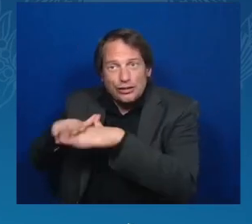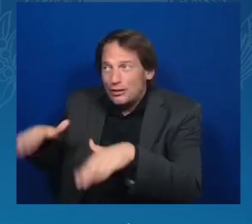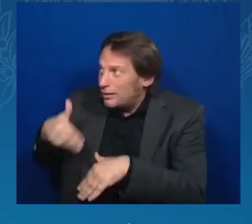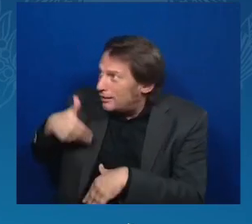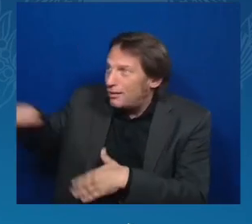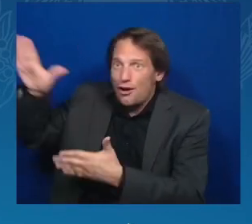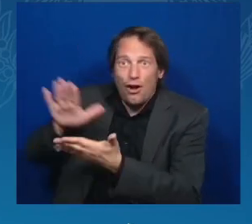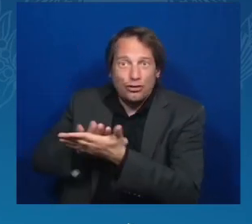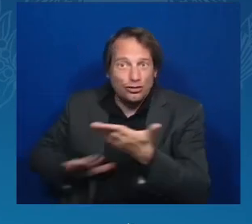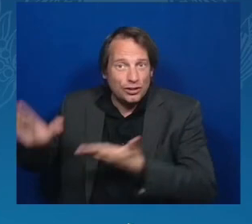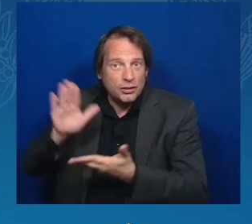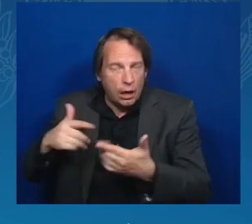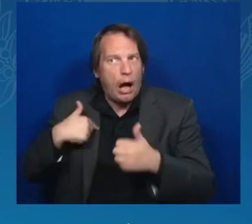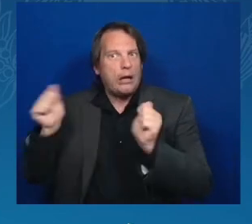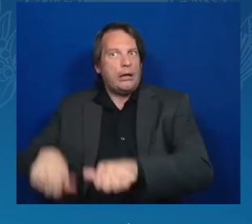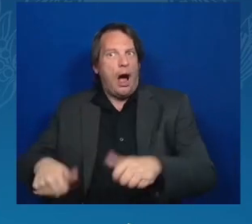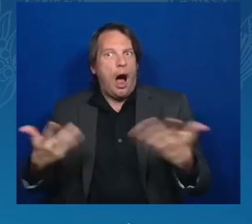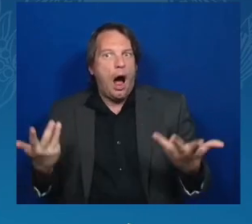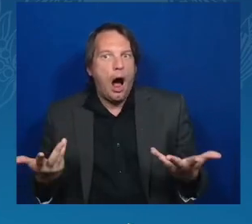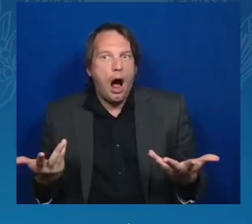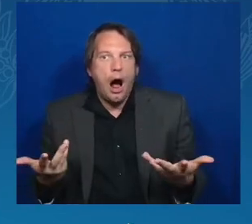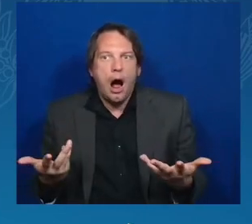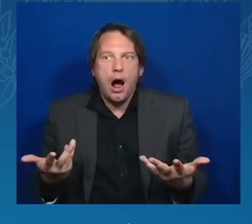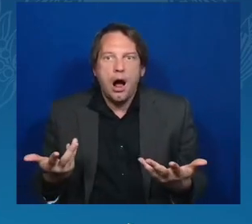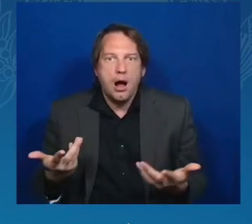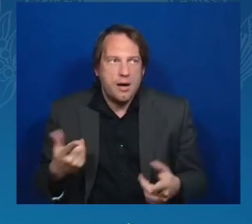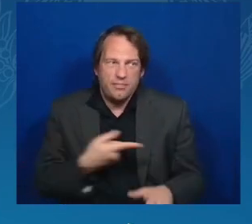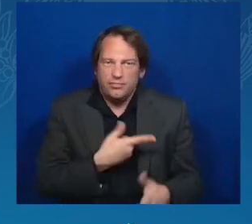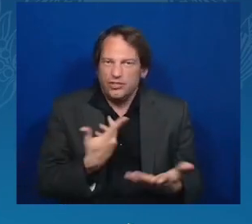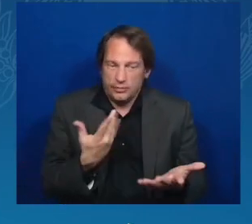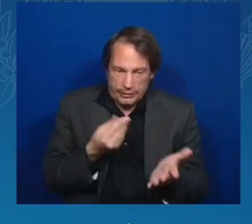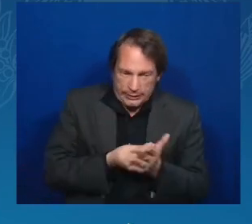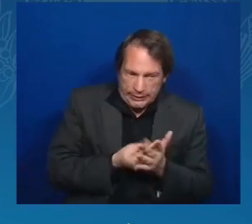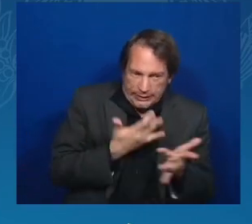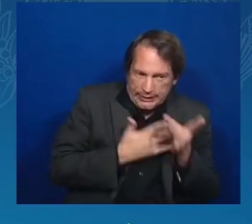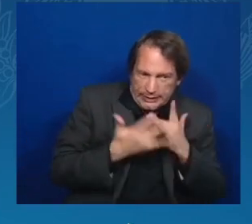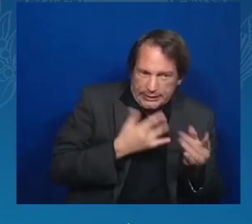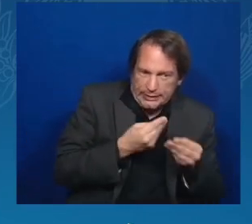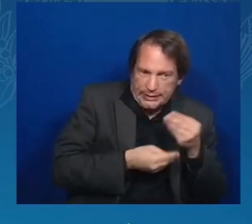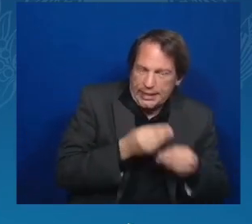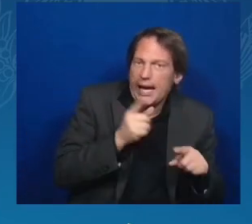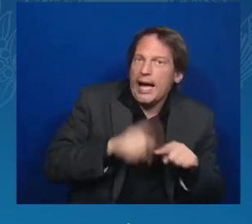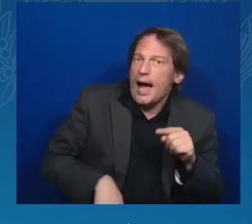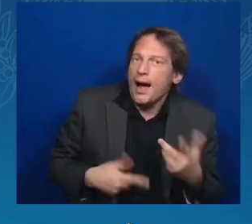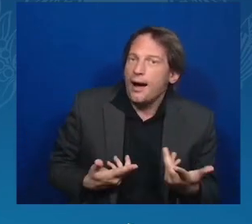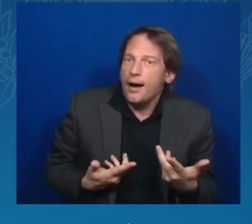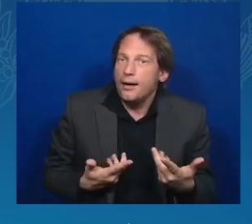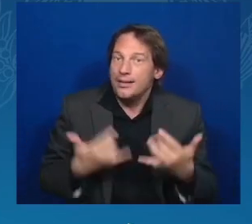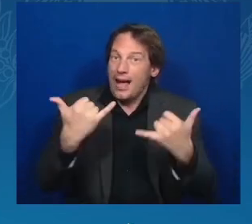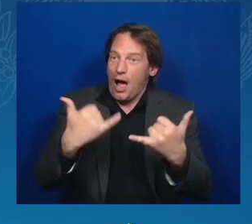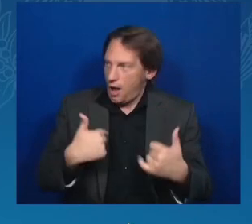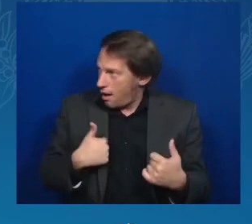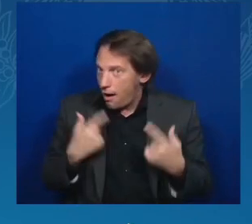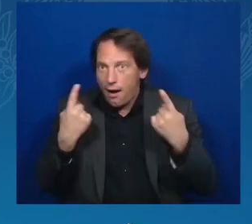to help her in her college path into education as well. In